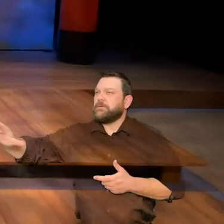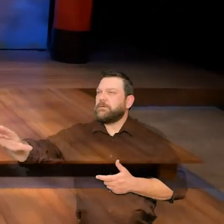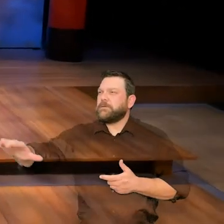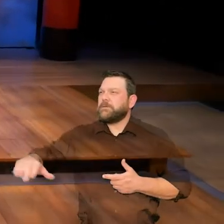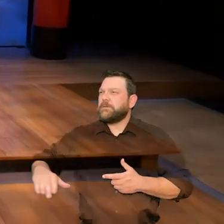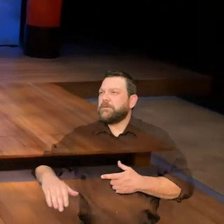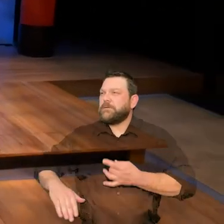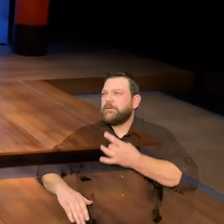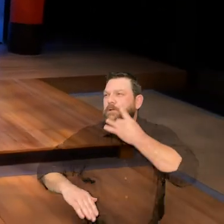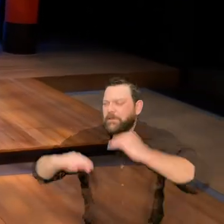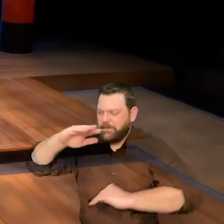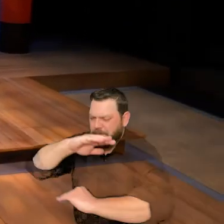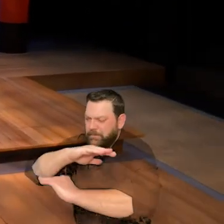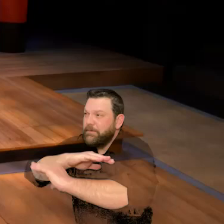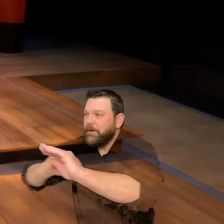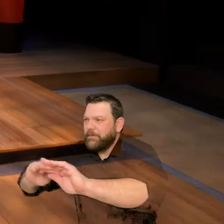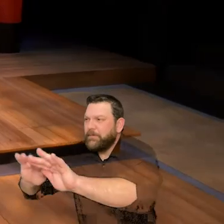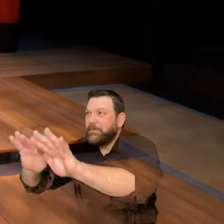Dawn,